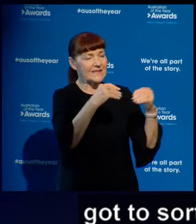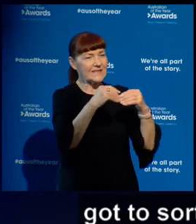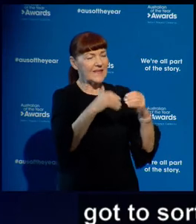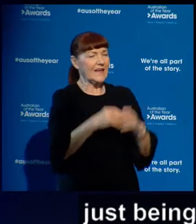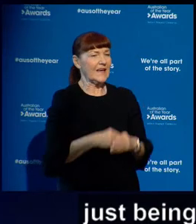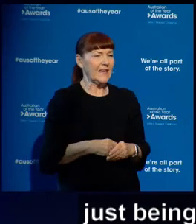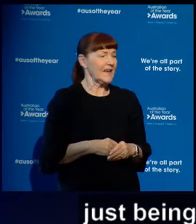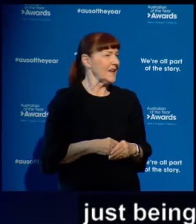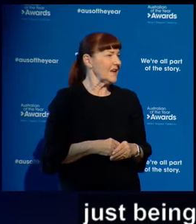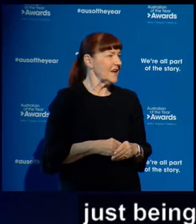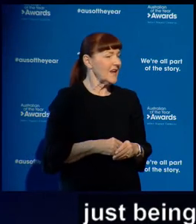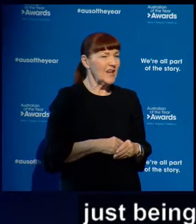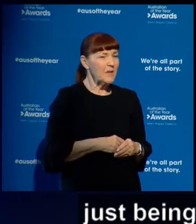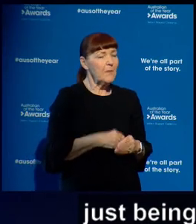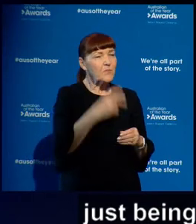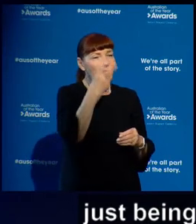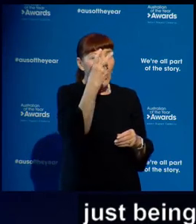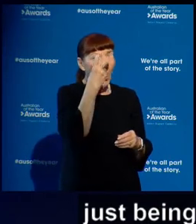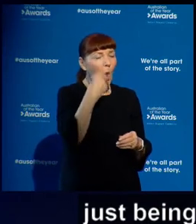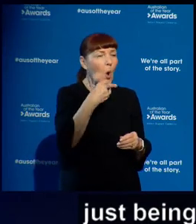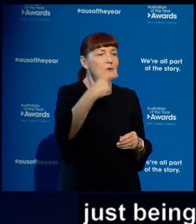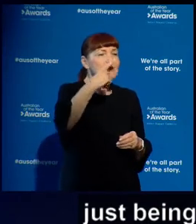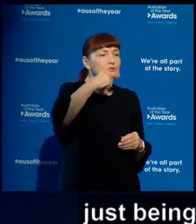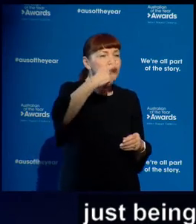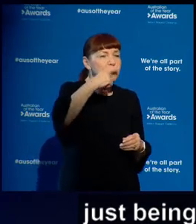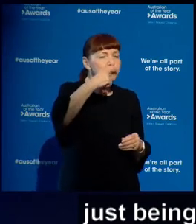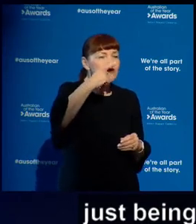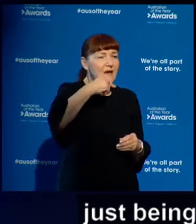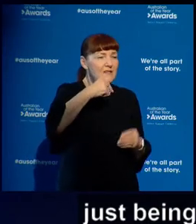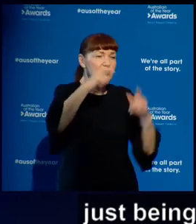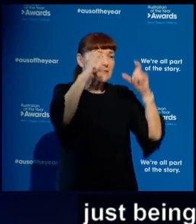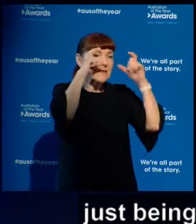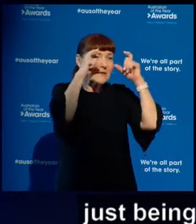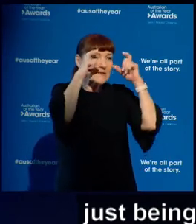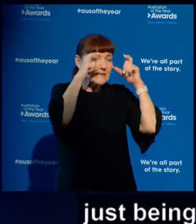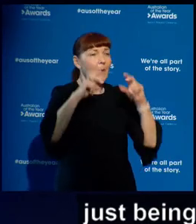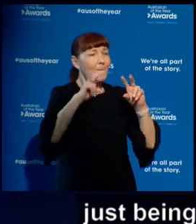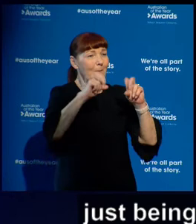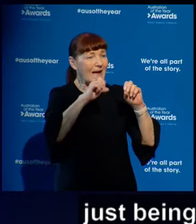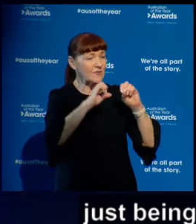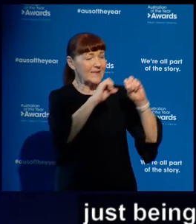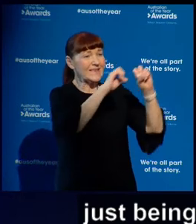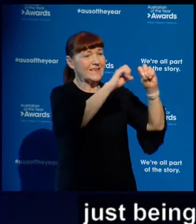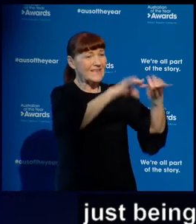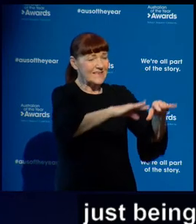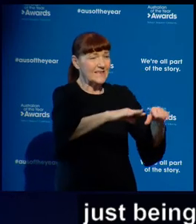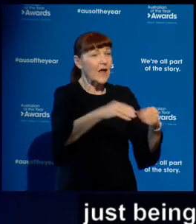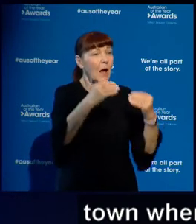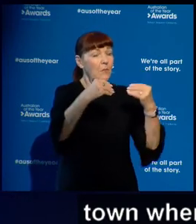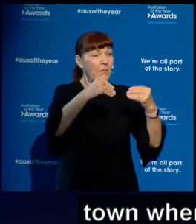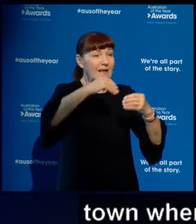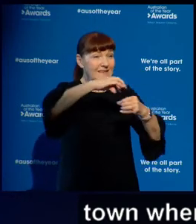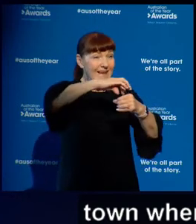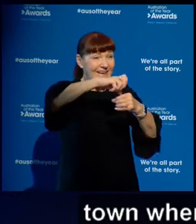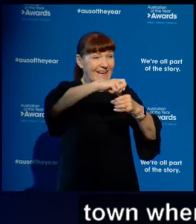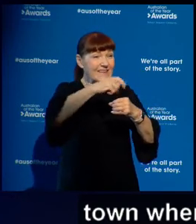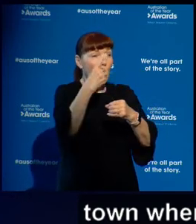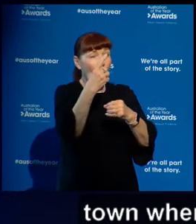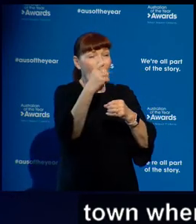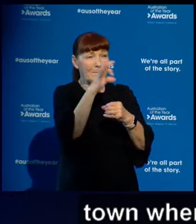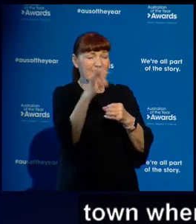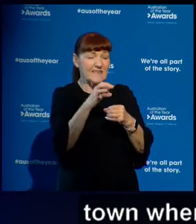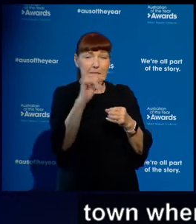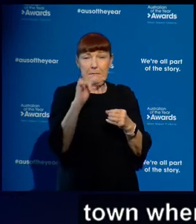your toothbrush and your eyeglasses and your printer cartridges and your batteries and your glasses. The lids, plastic lids is just a 1%